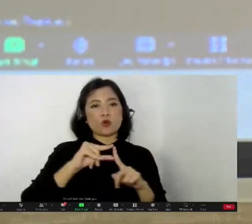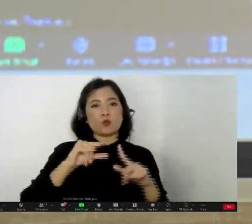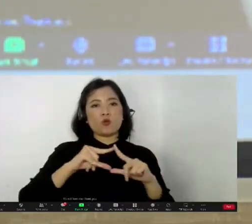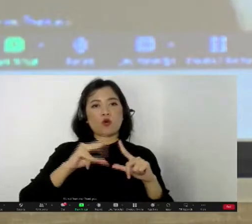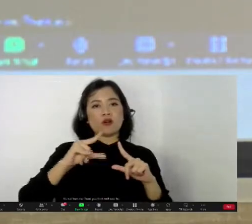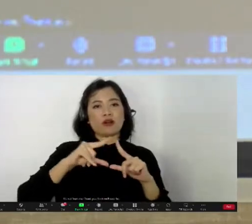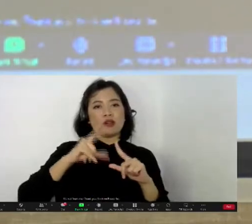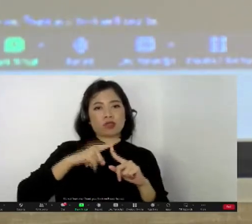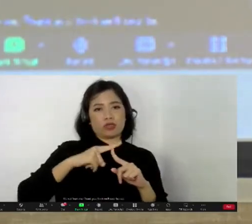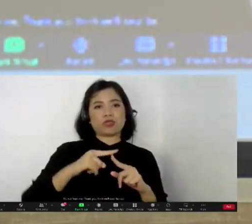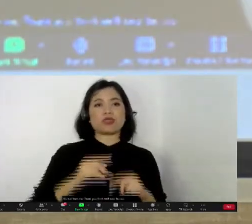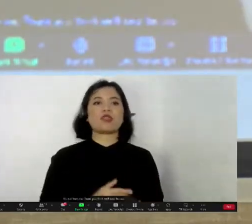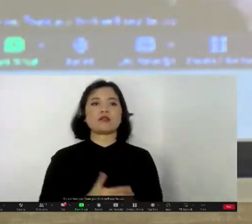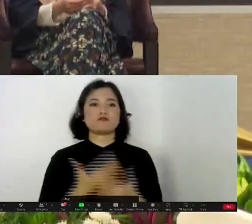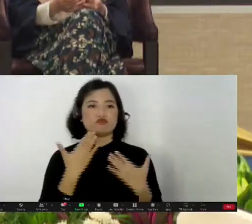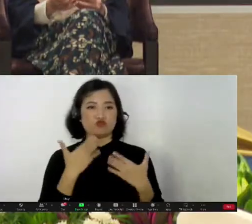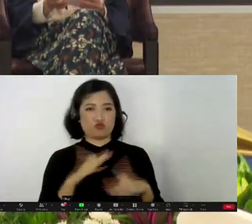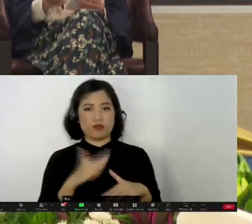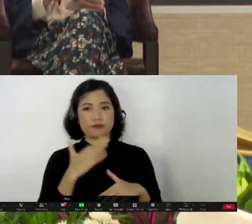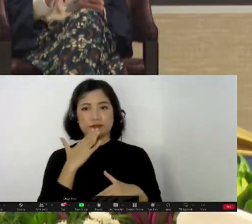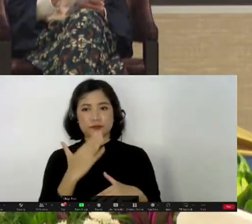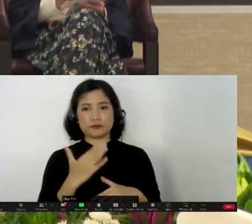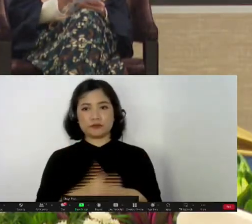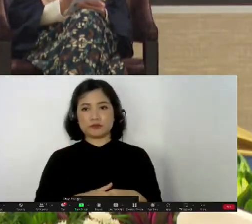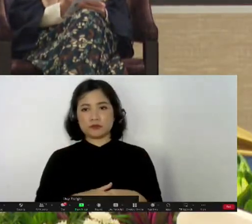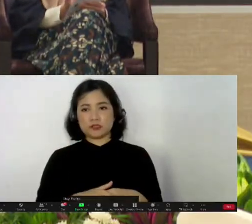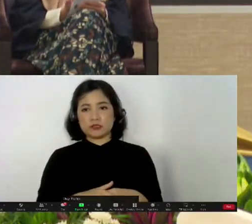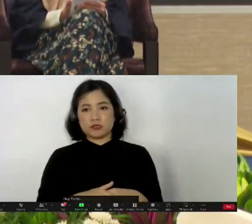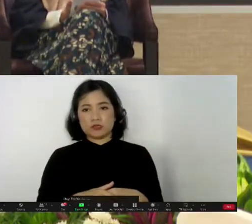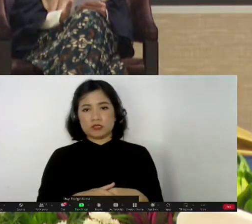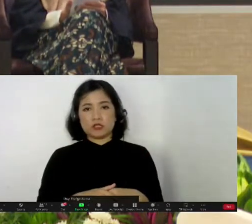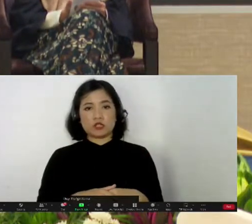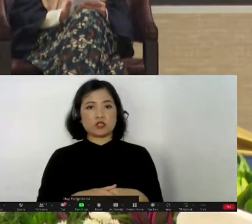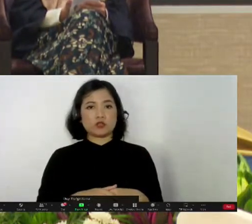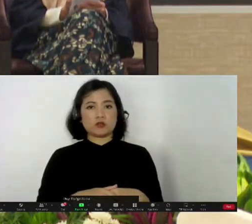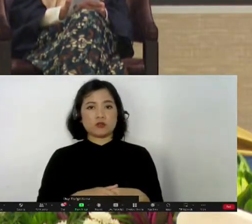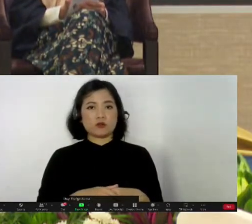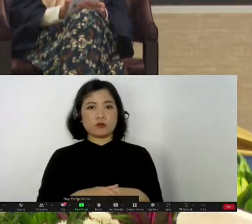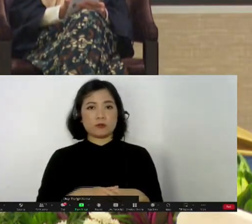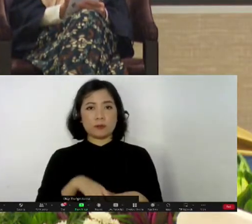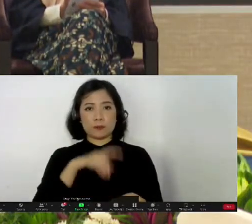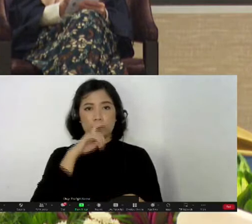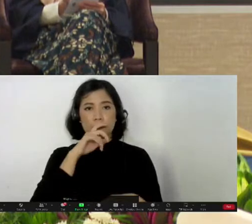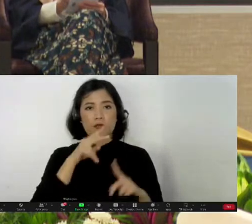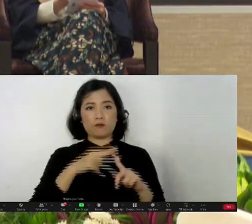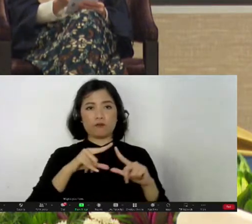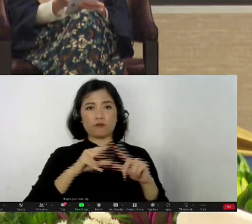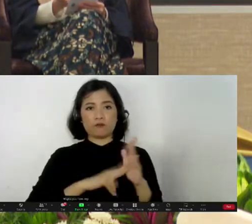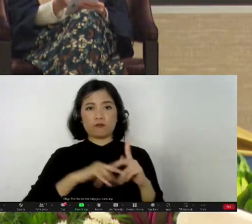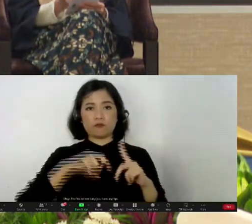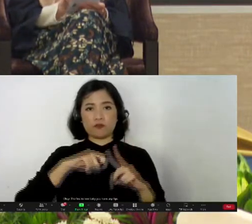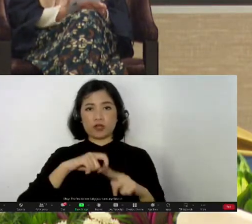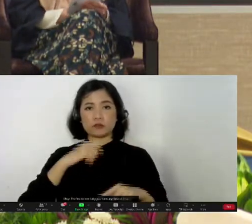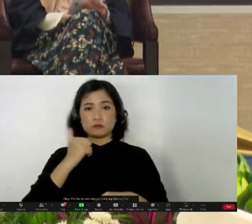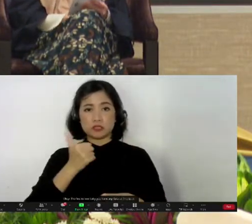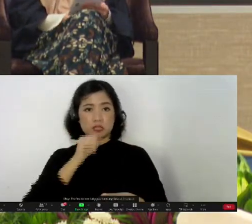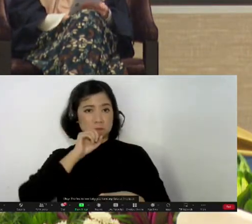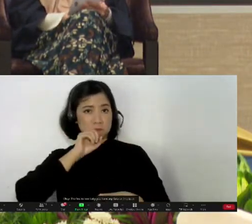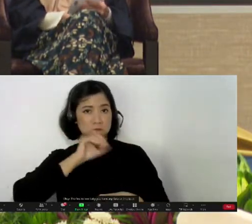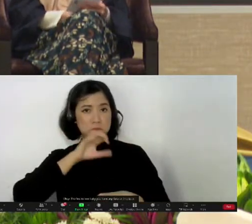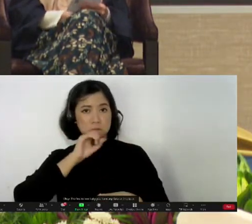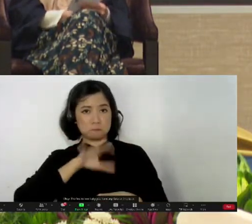Desi. Okay, Dr. Frank Vollmer, maybe you have any take on this issue?